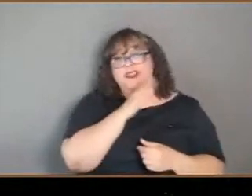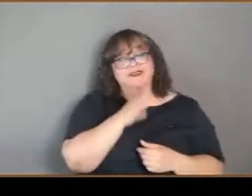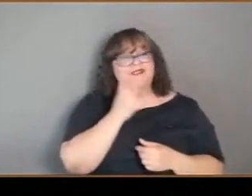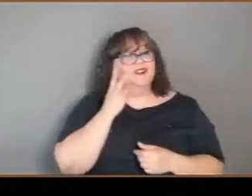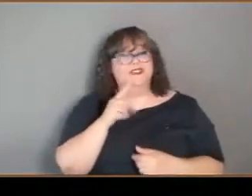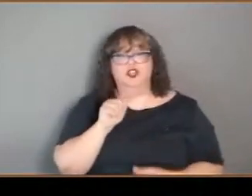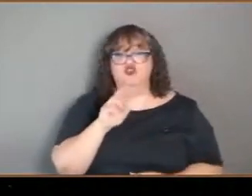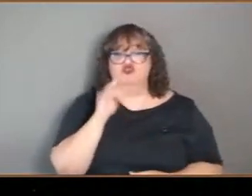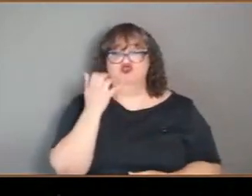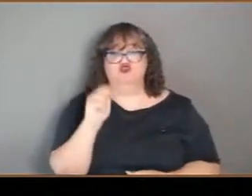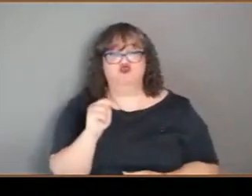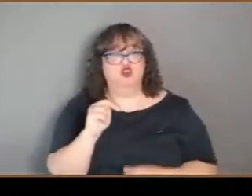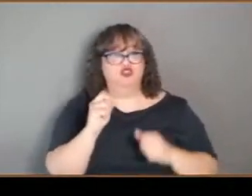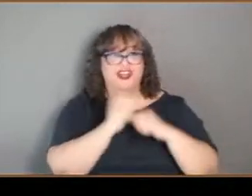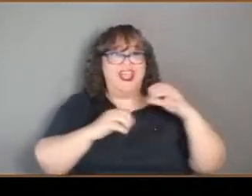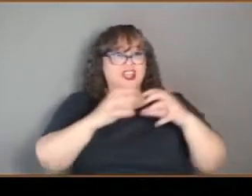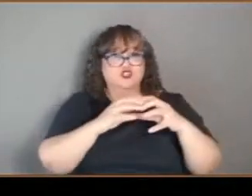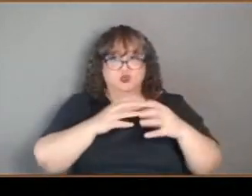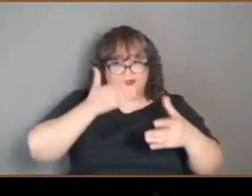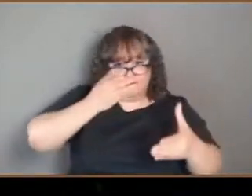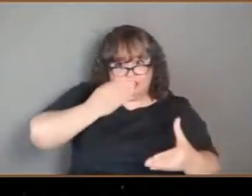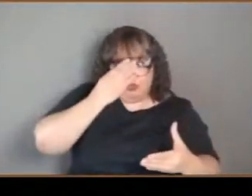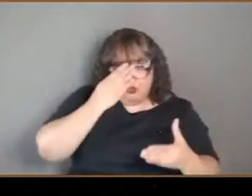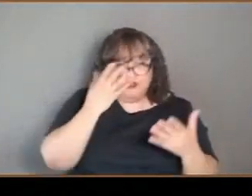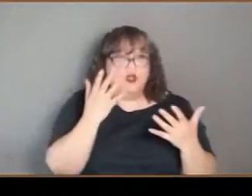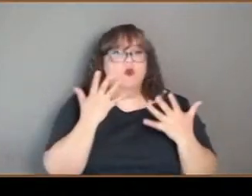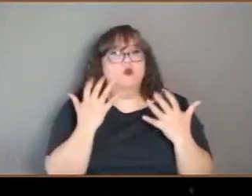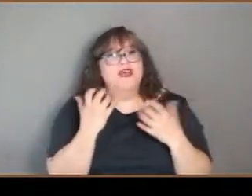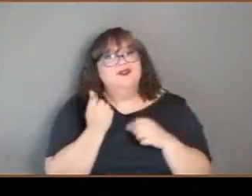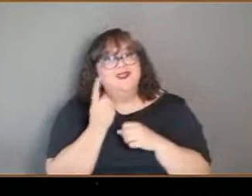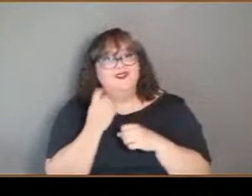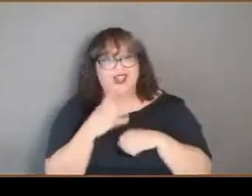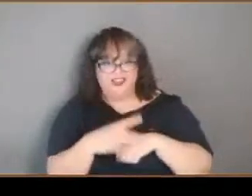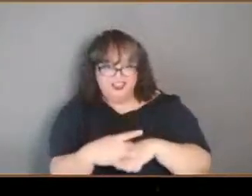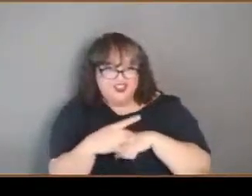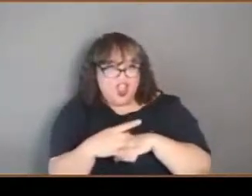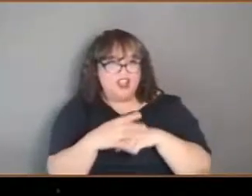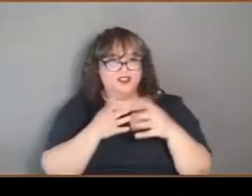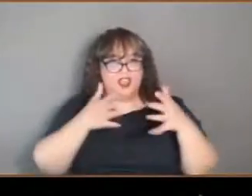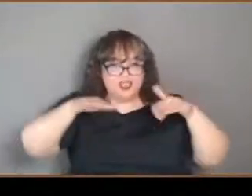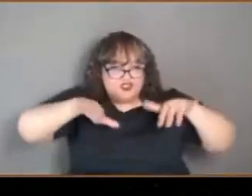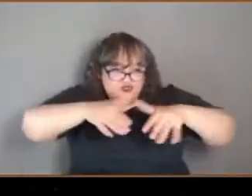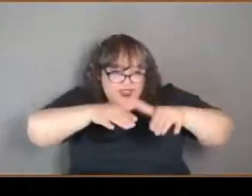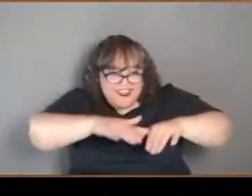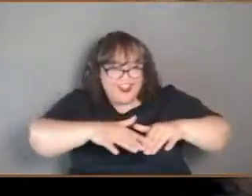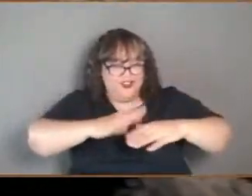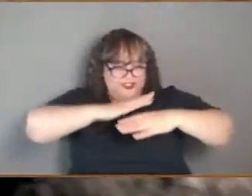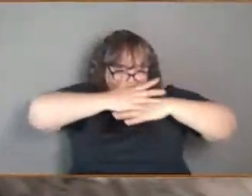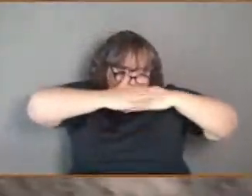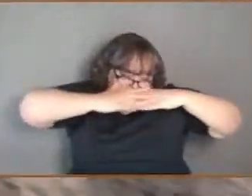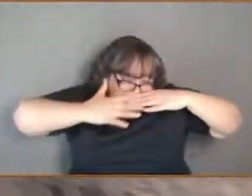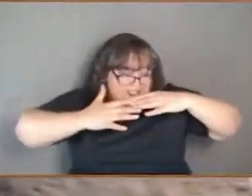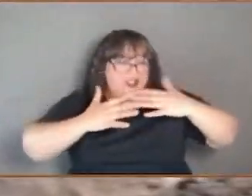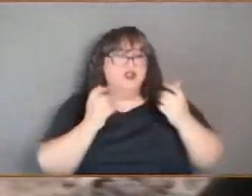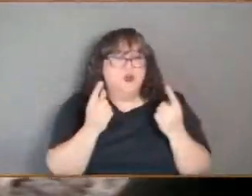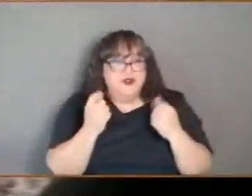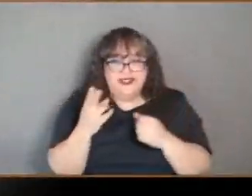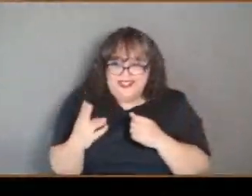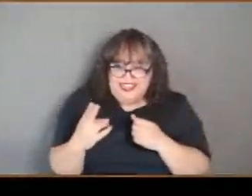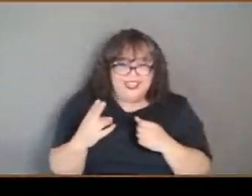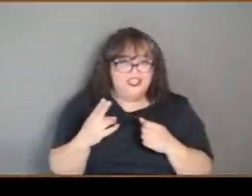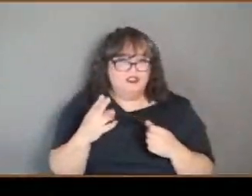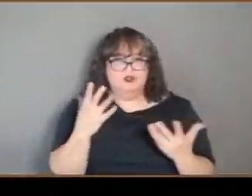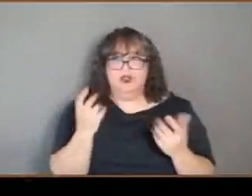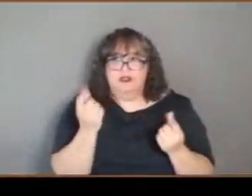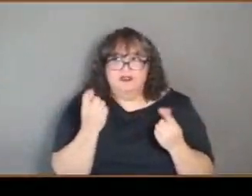we want to understand their geology, look at the craters on the surface to understand the history of their surfaces, understand the